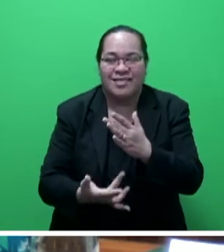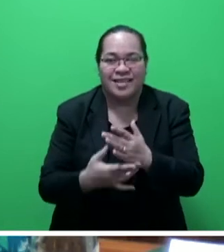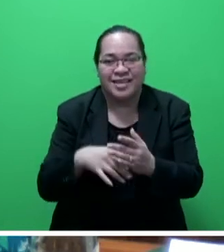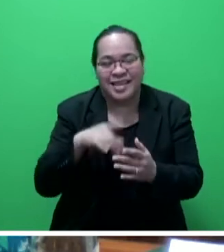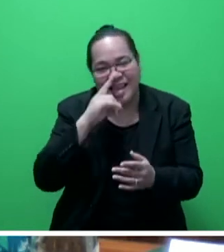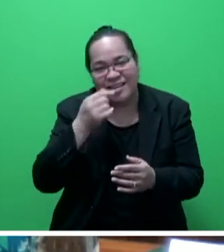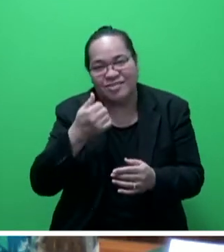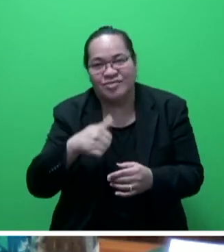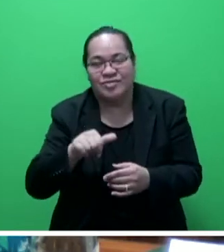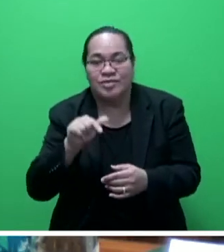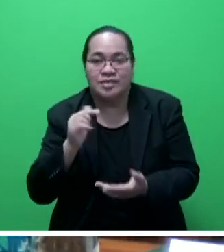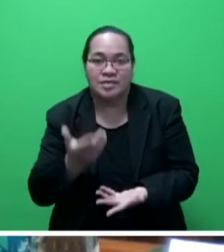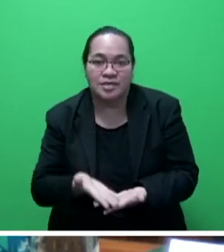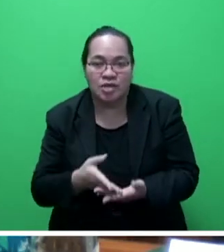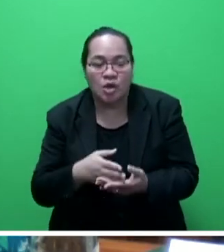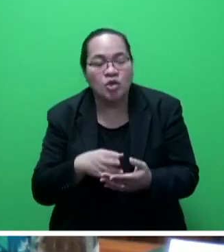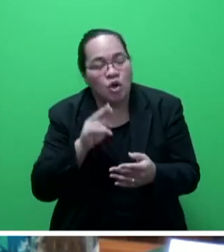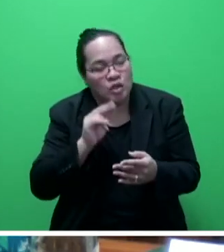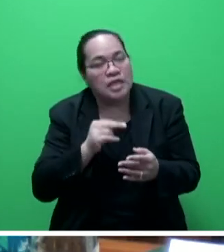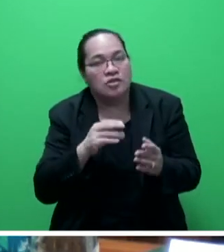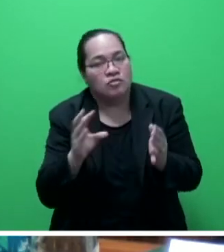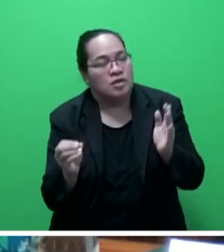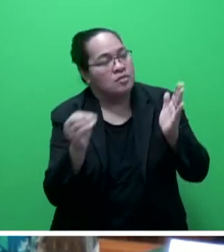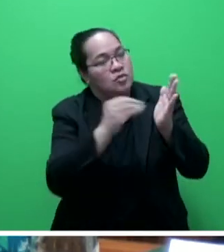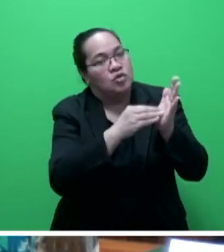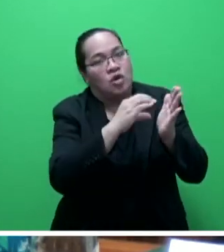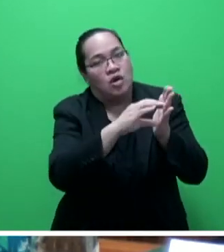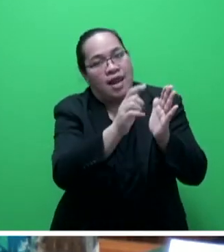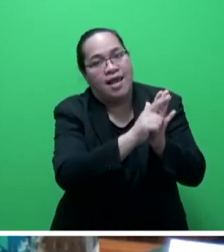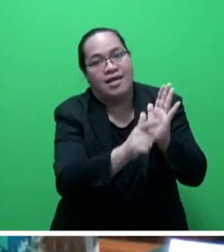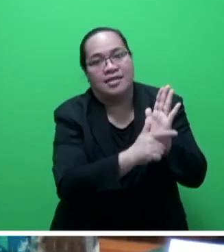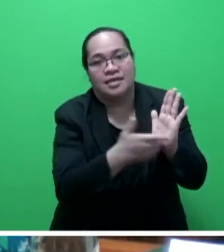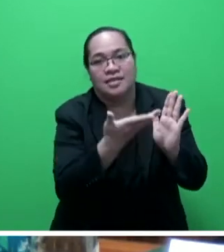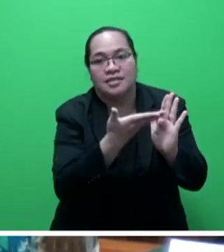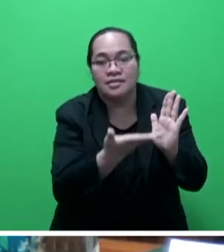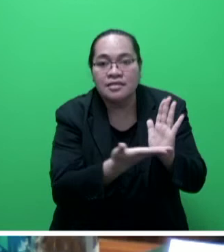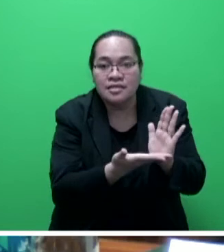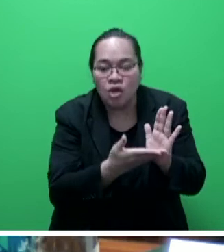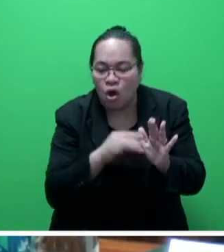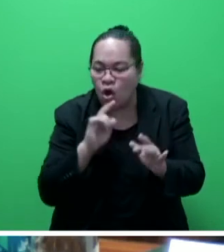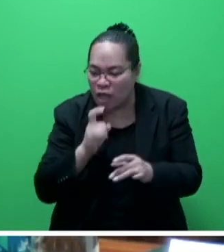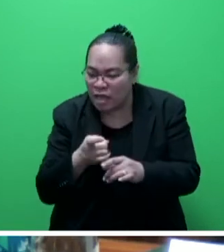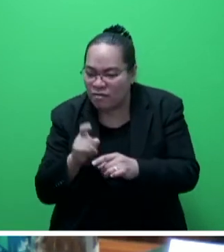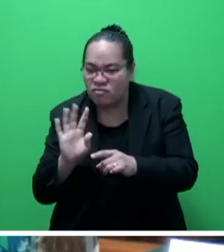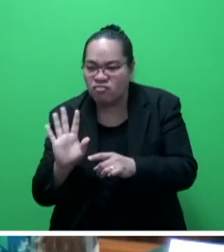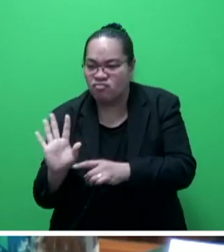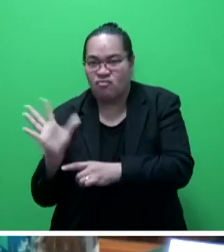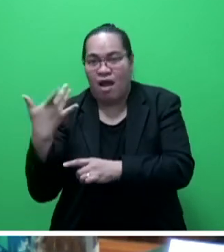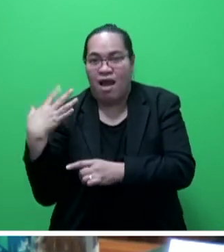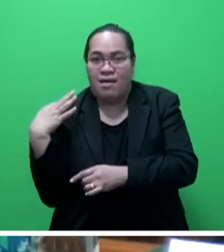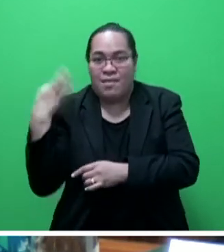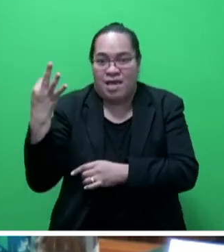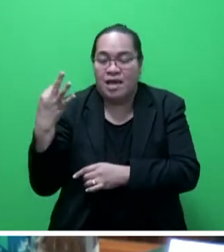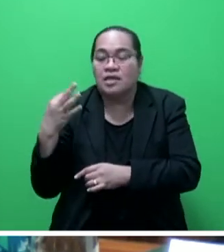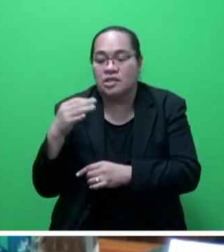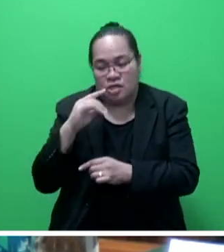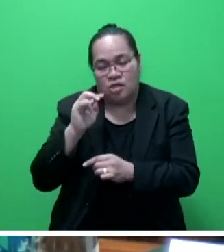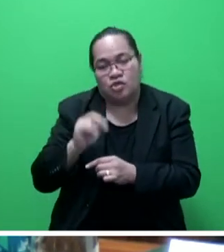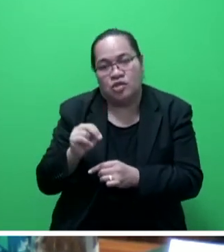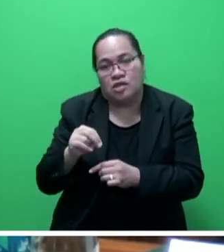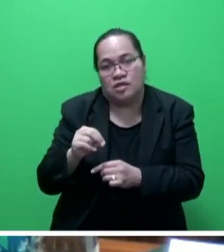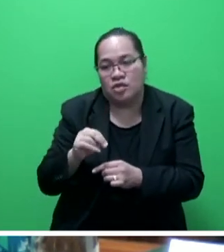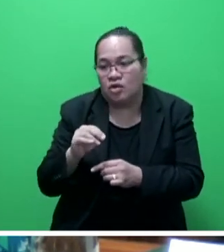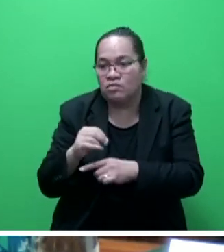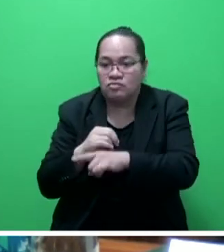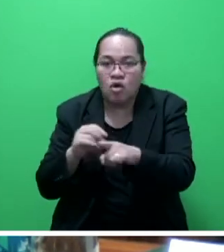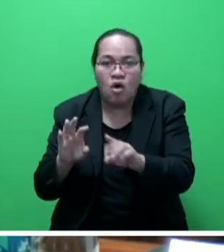or some changes that is required from the applicant or the agents who normally lodge